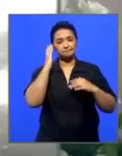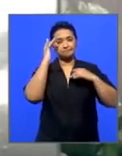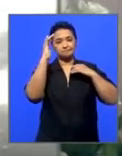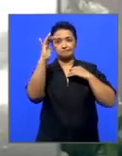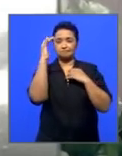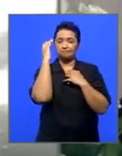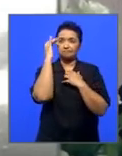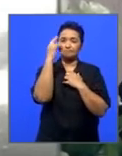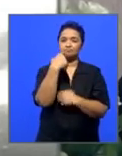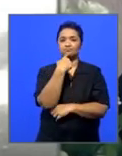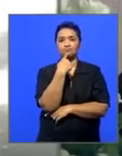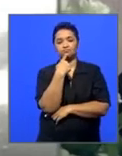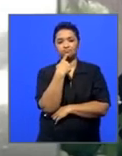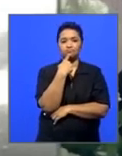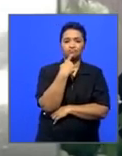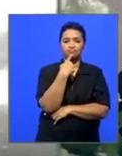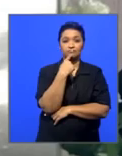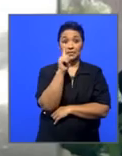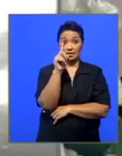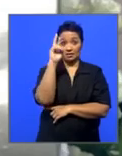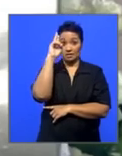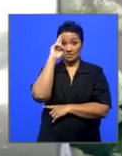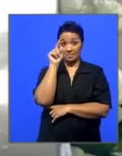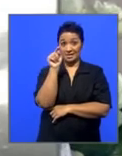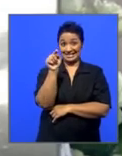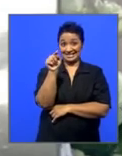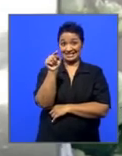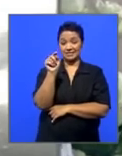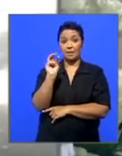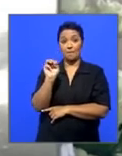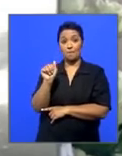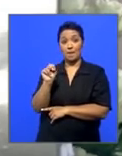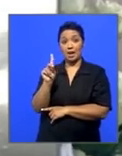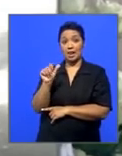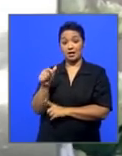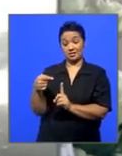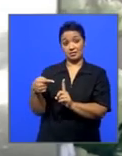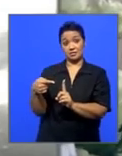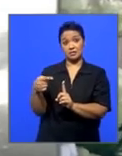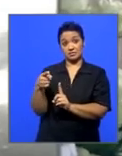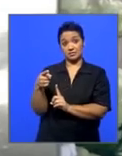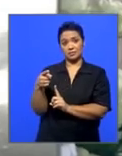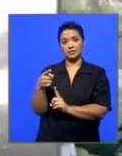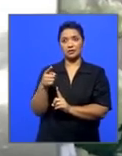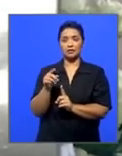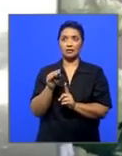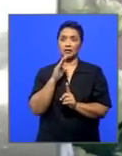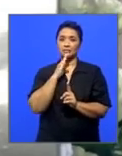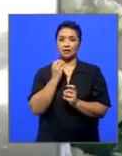mind, Mandla, because remember, he probably compared to